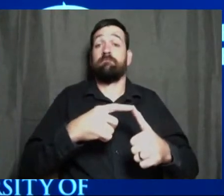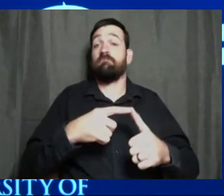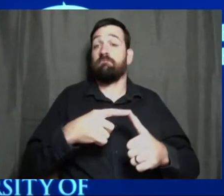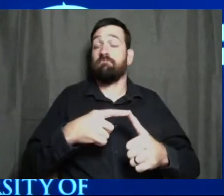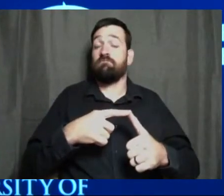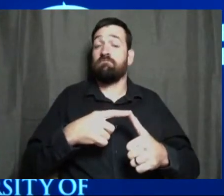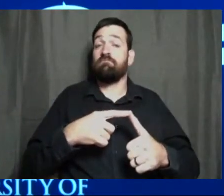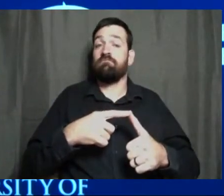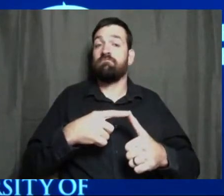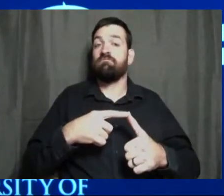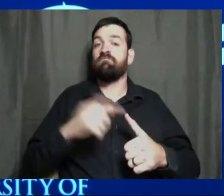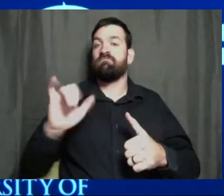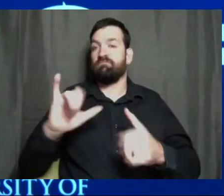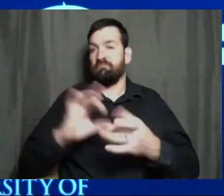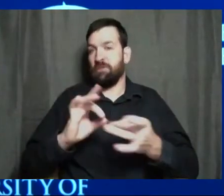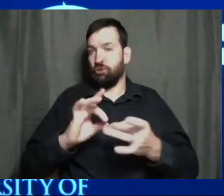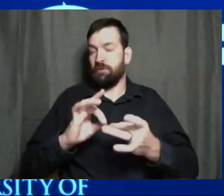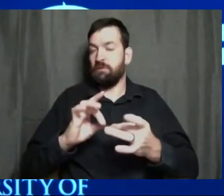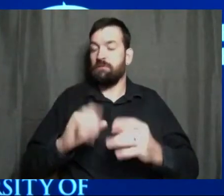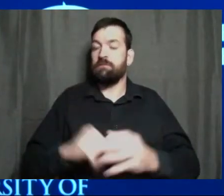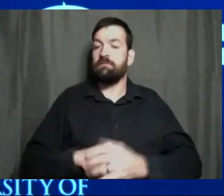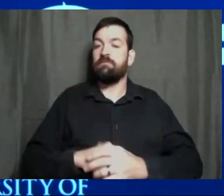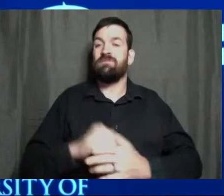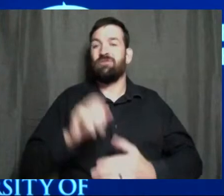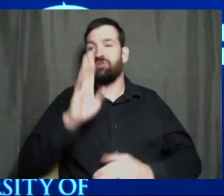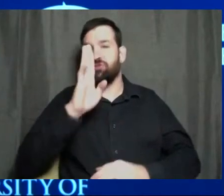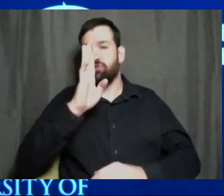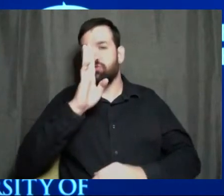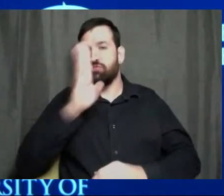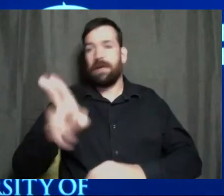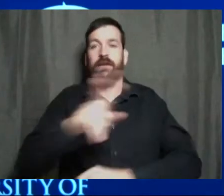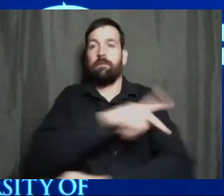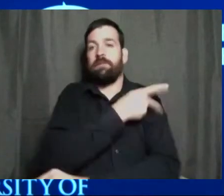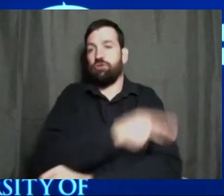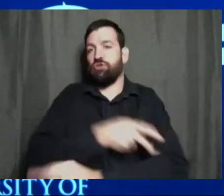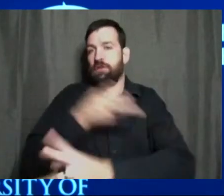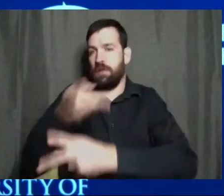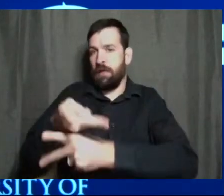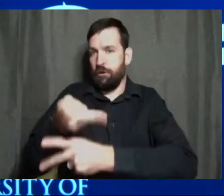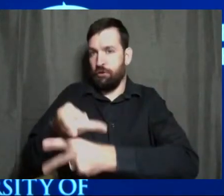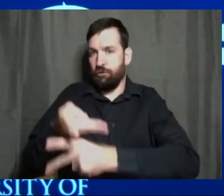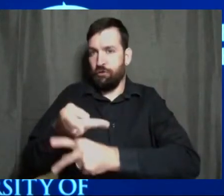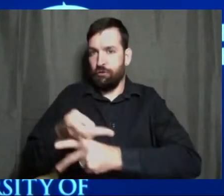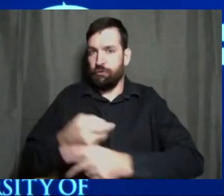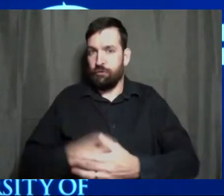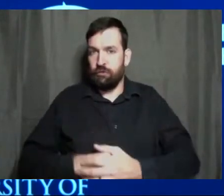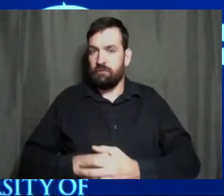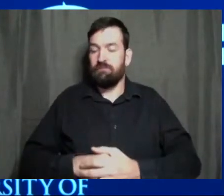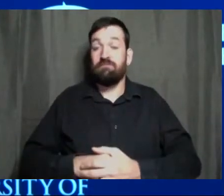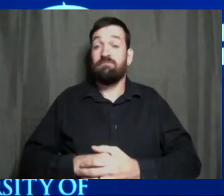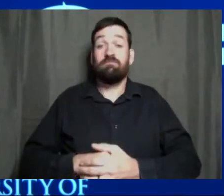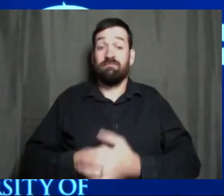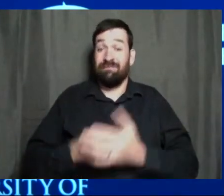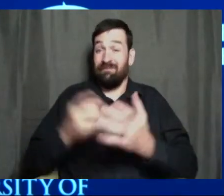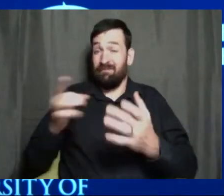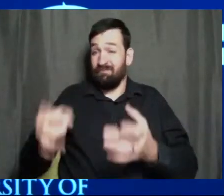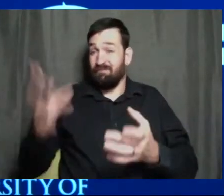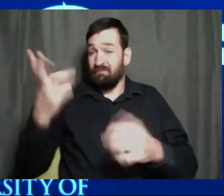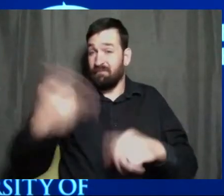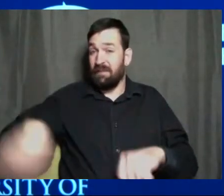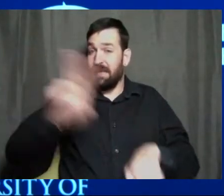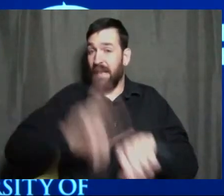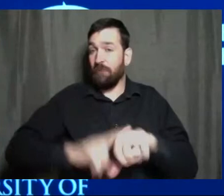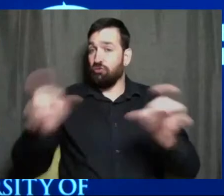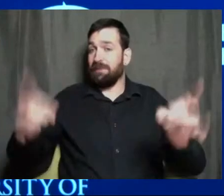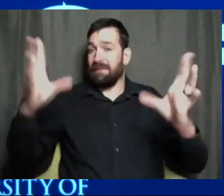said, in the direct patient care area only after natural disasters. So yes, we did